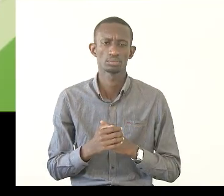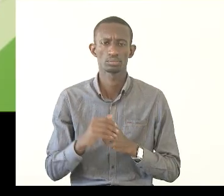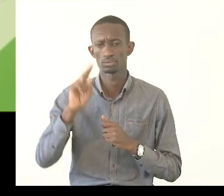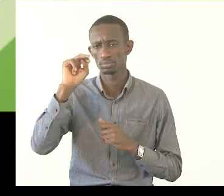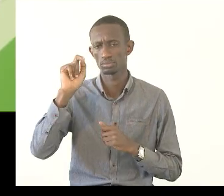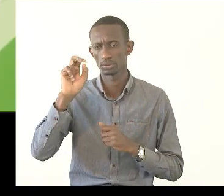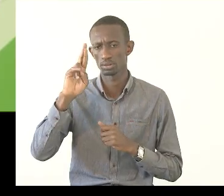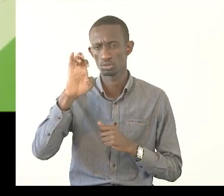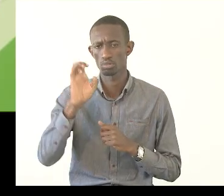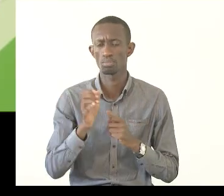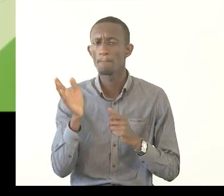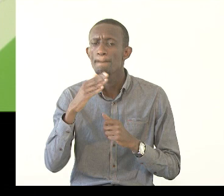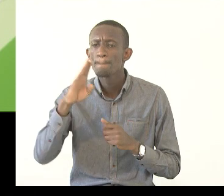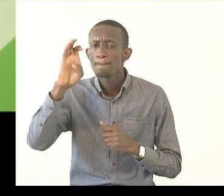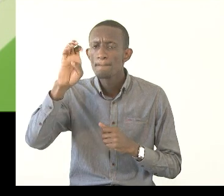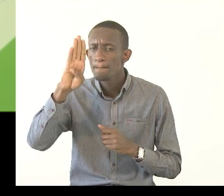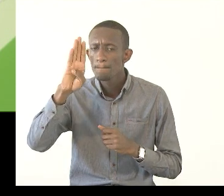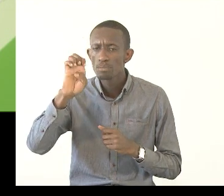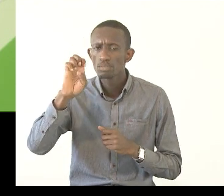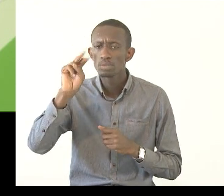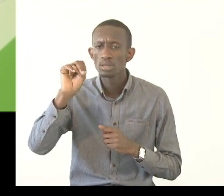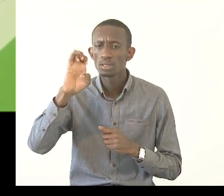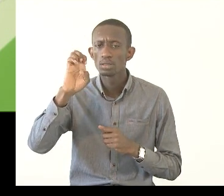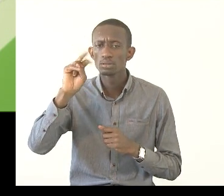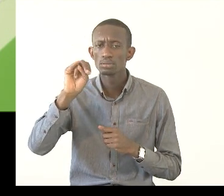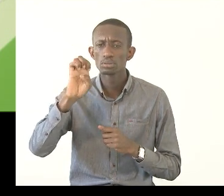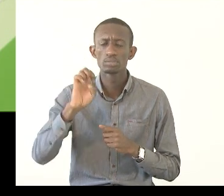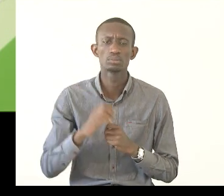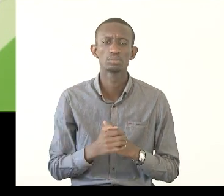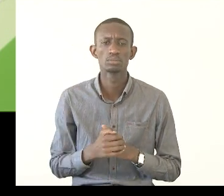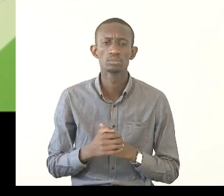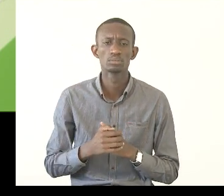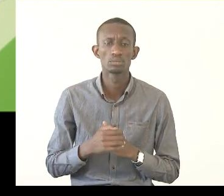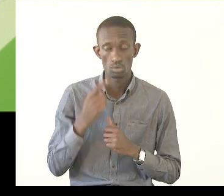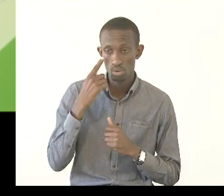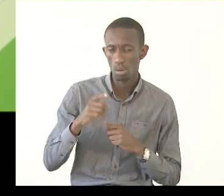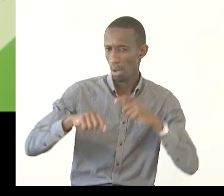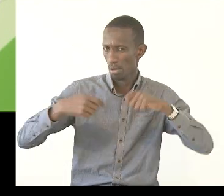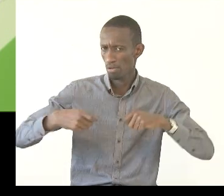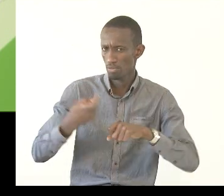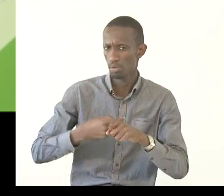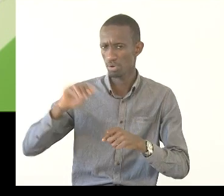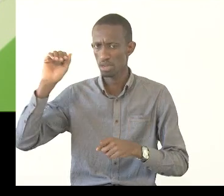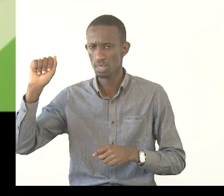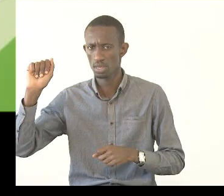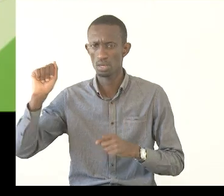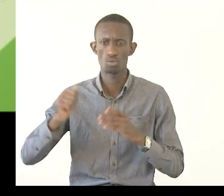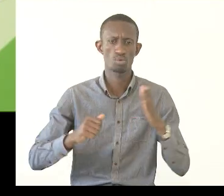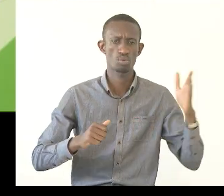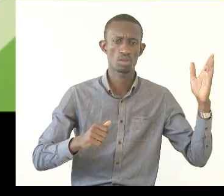are electrophilic substitutions. The reactions to form E and nitrobenzene are